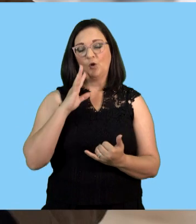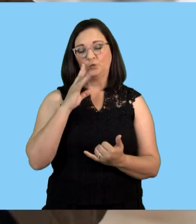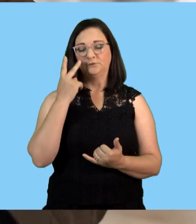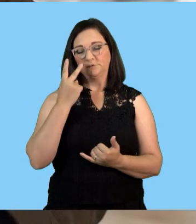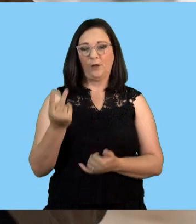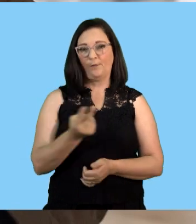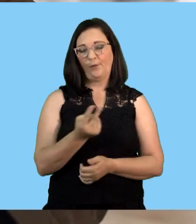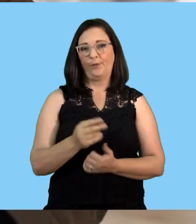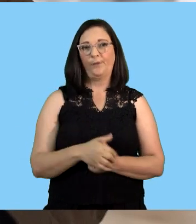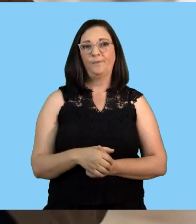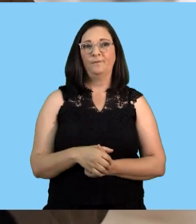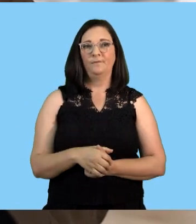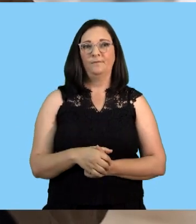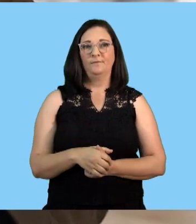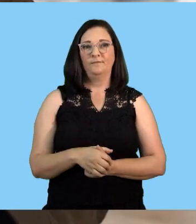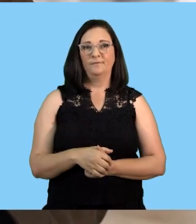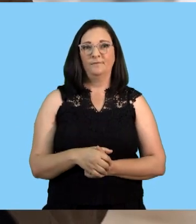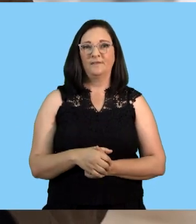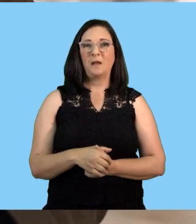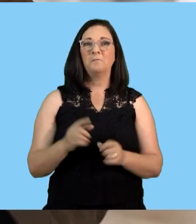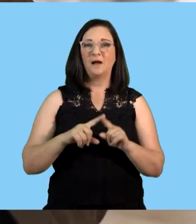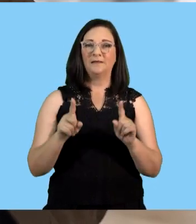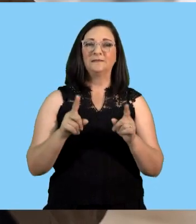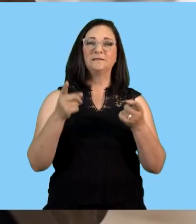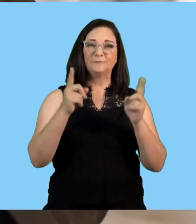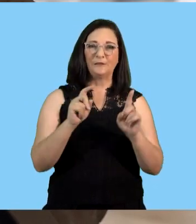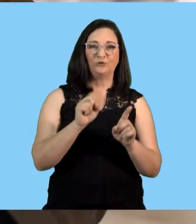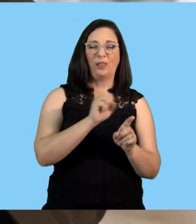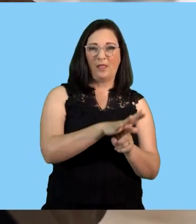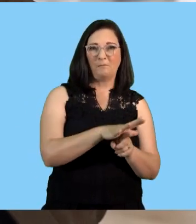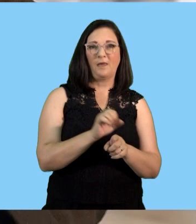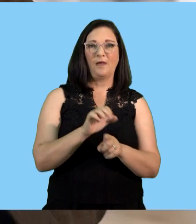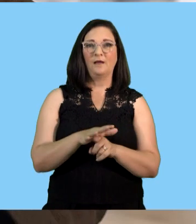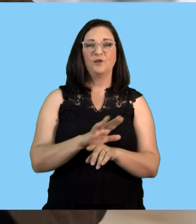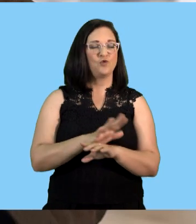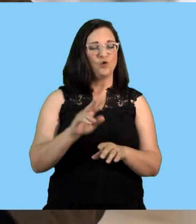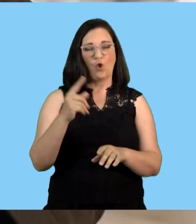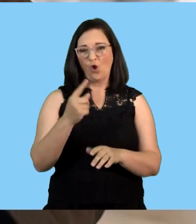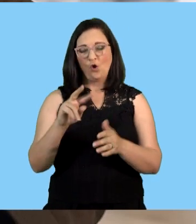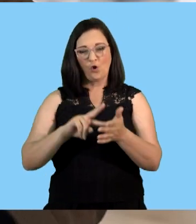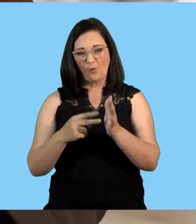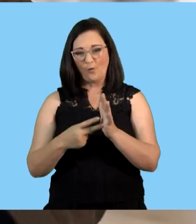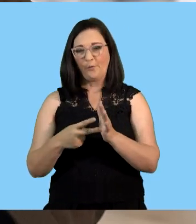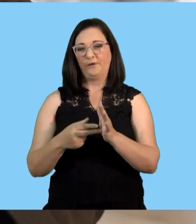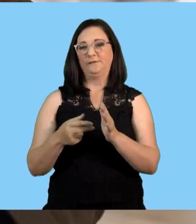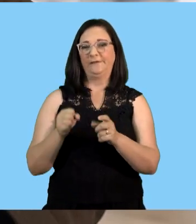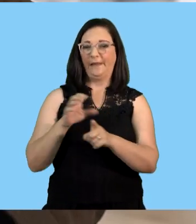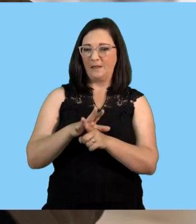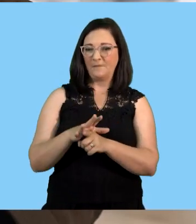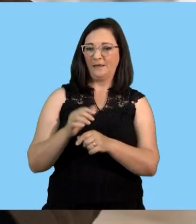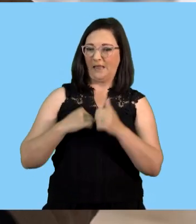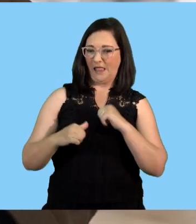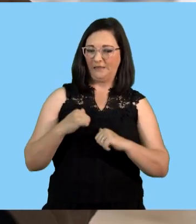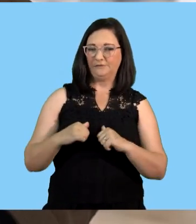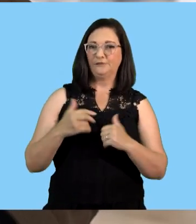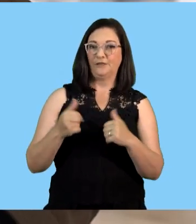the BBBEE. So these are the special impacts over and above the purpose, the impact, actions, the